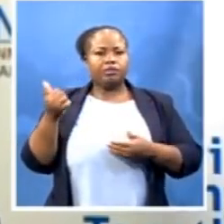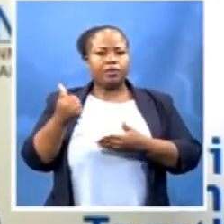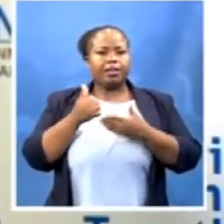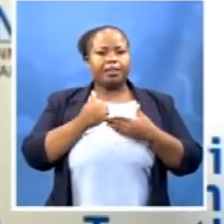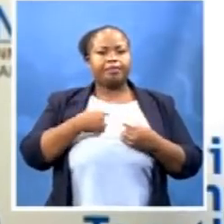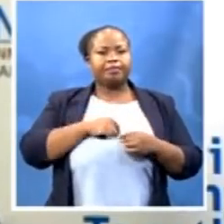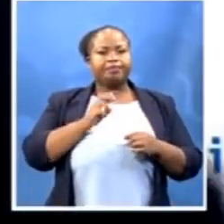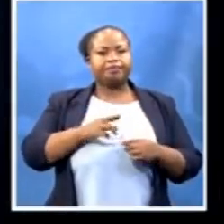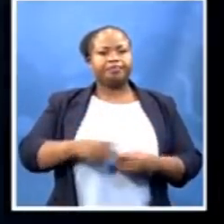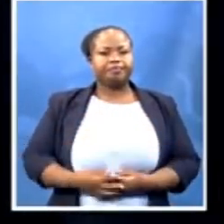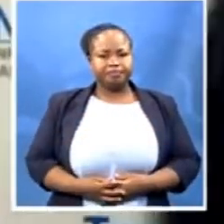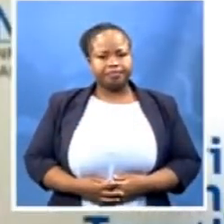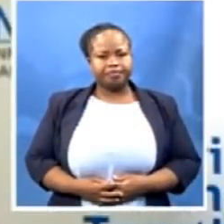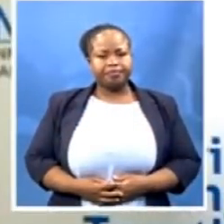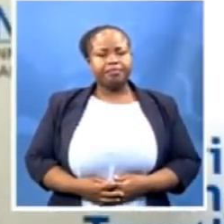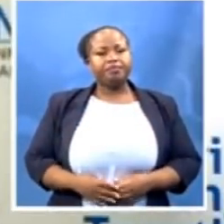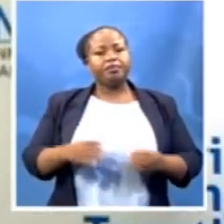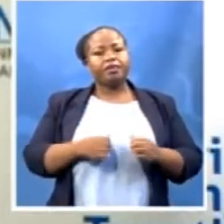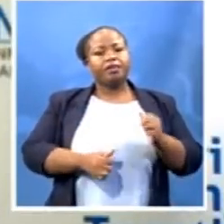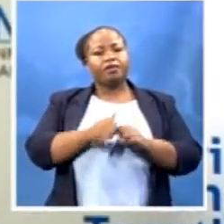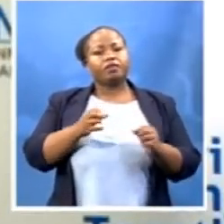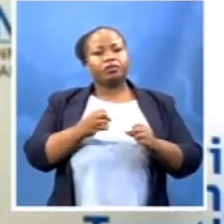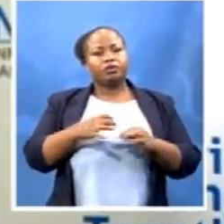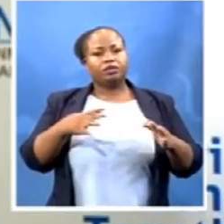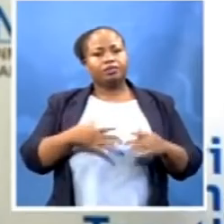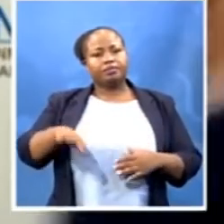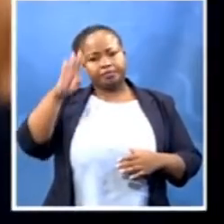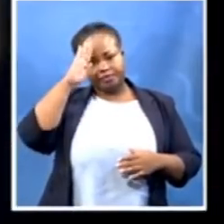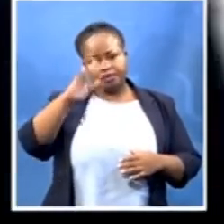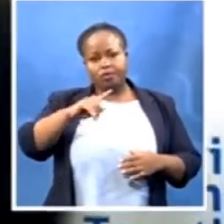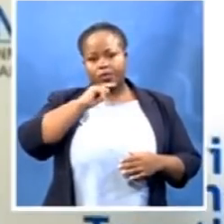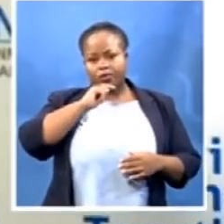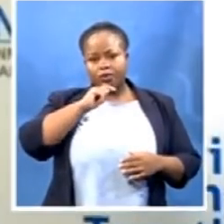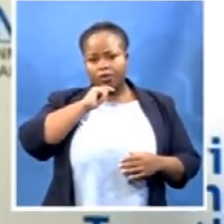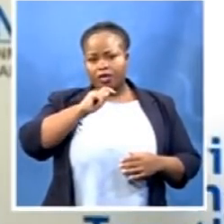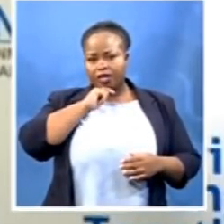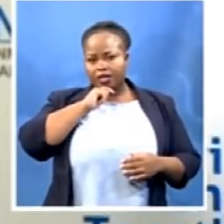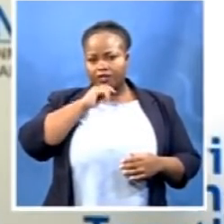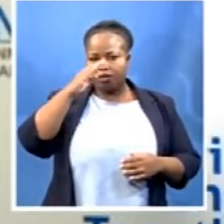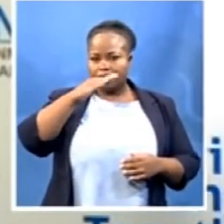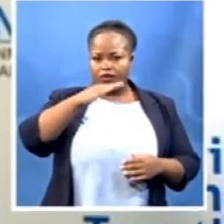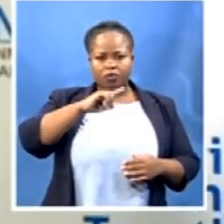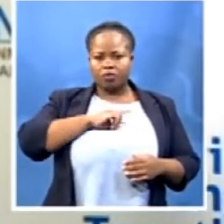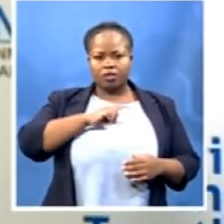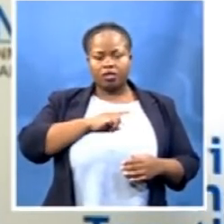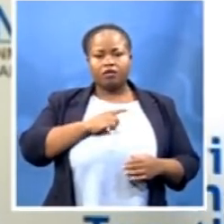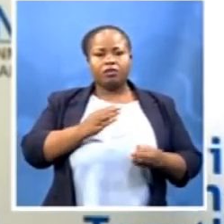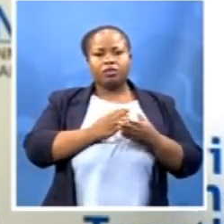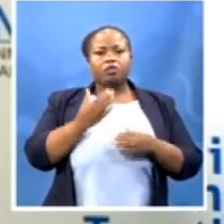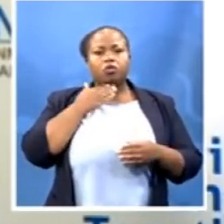start by saying good morning and not afternoon for being part of this media briefing. Initially, we thought we will have it in the